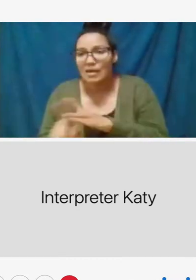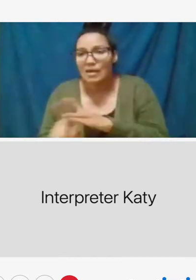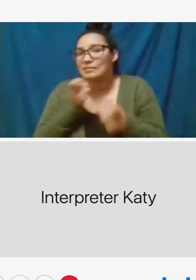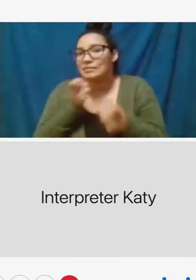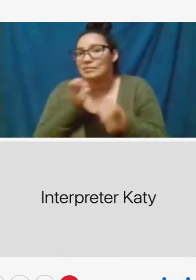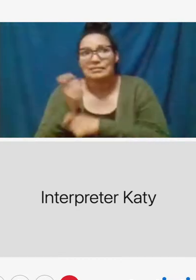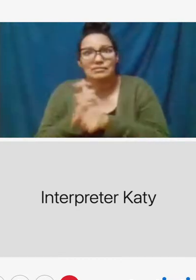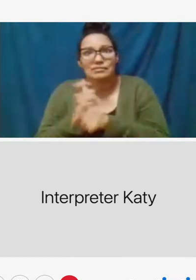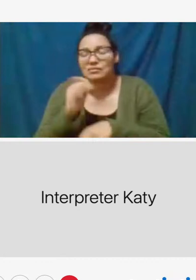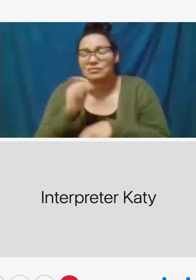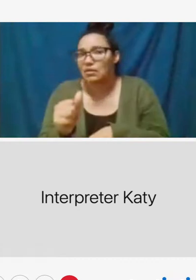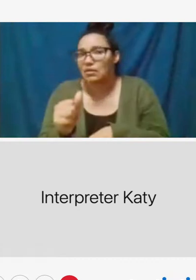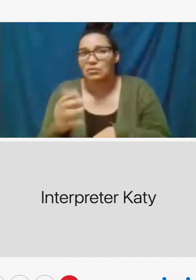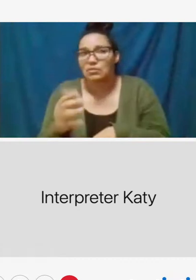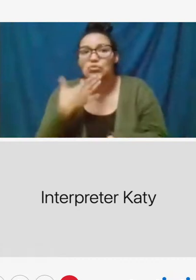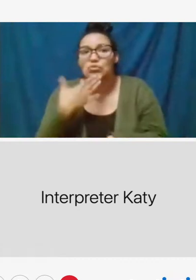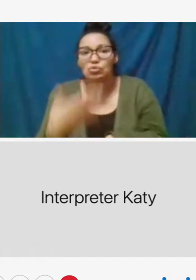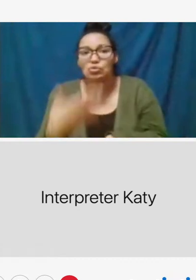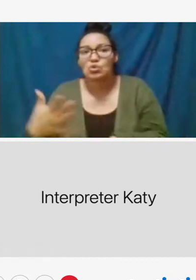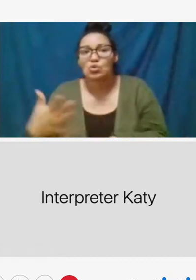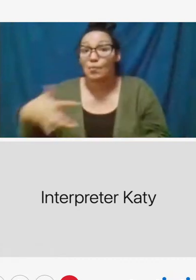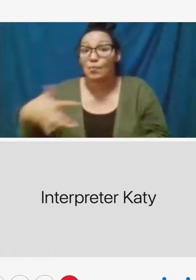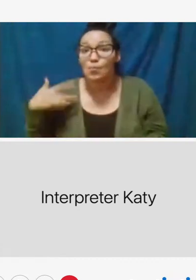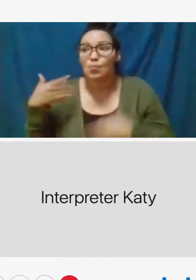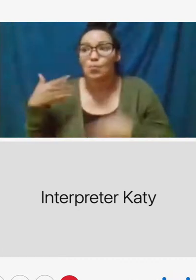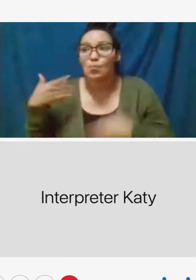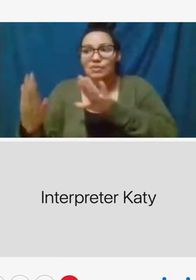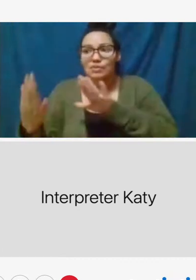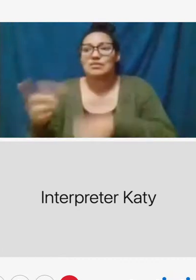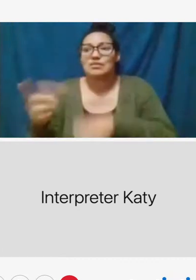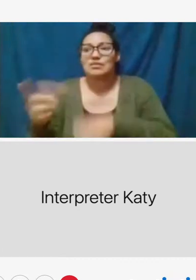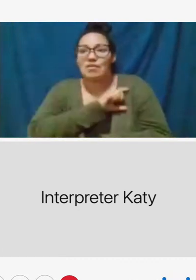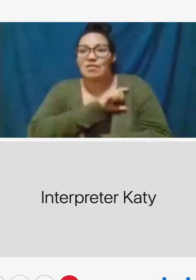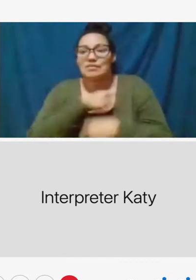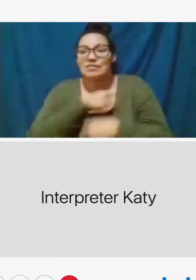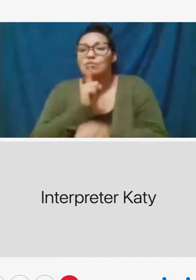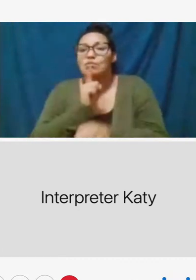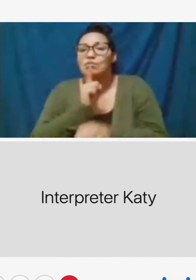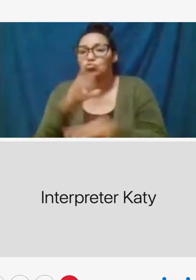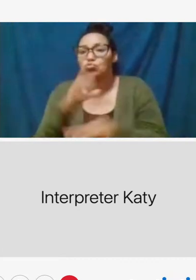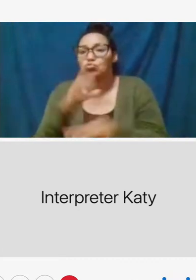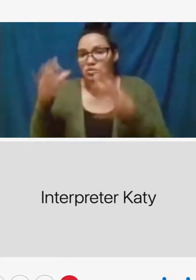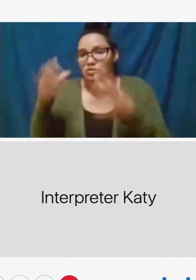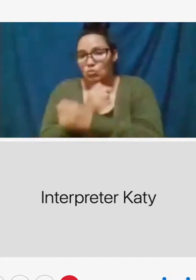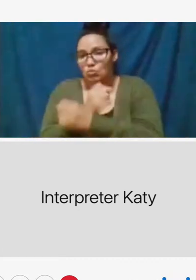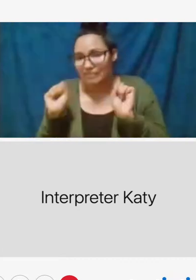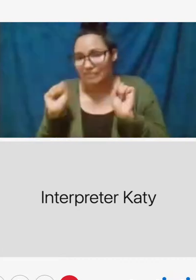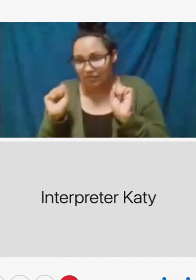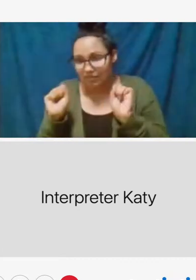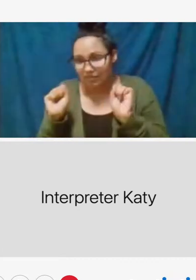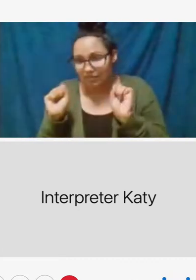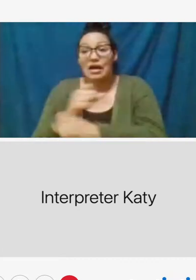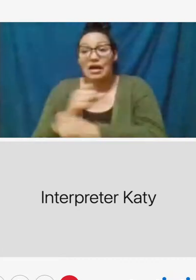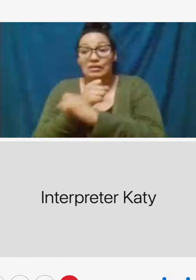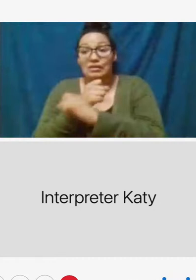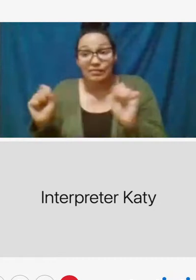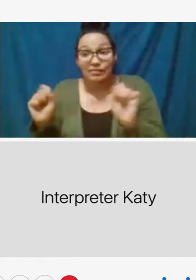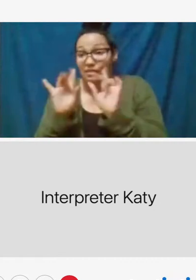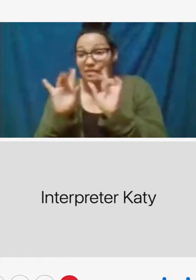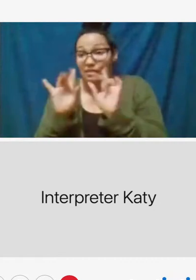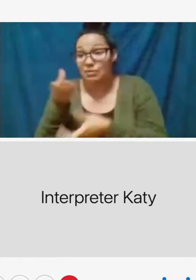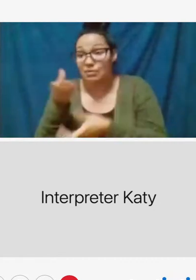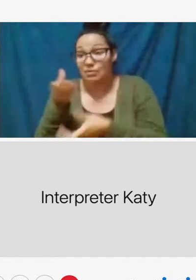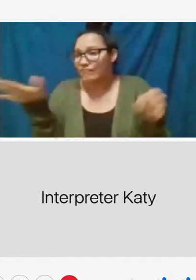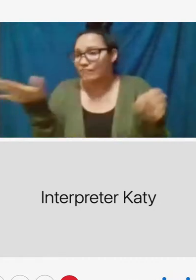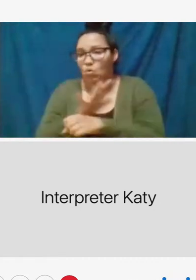uh officers there making sure that our students were safe our safety department was out there in full gear walking